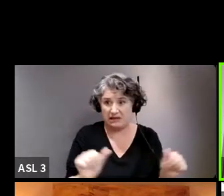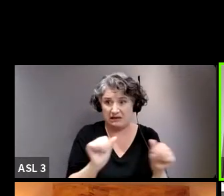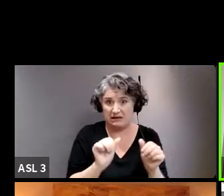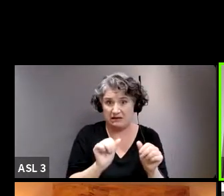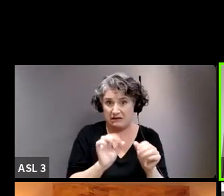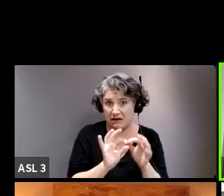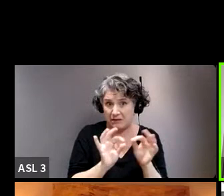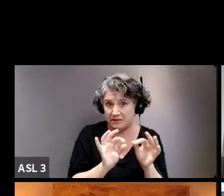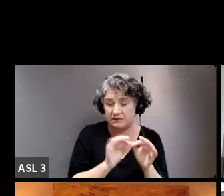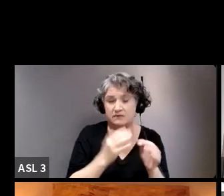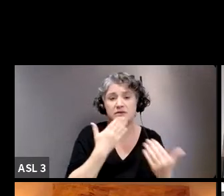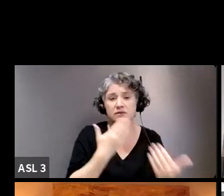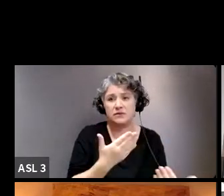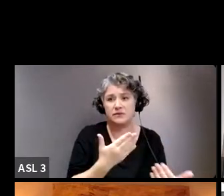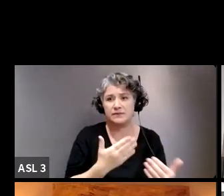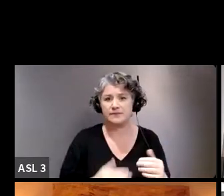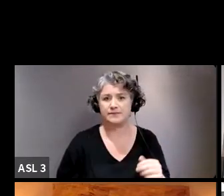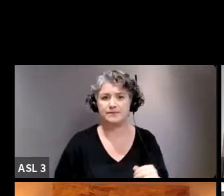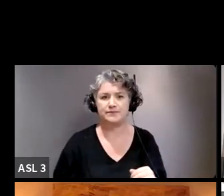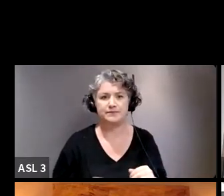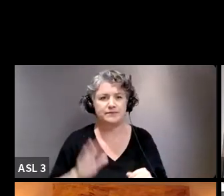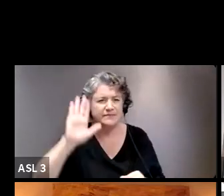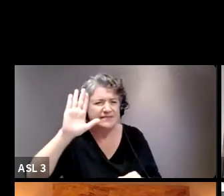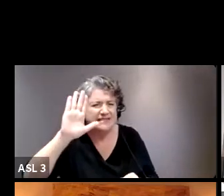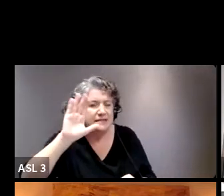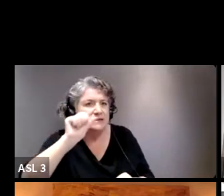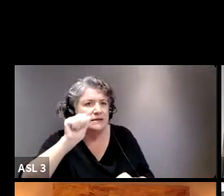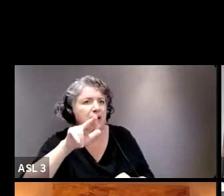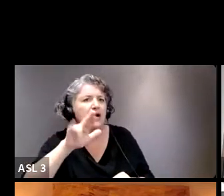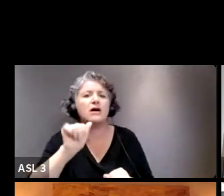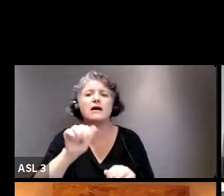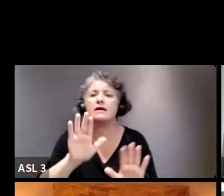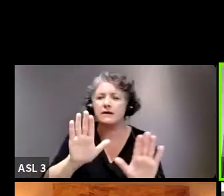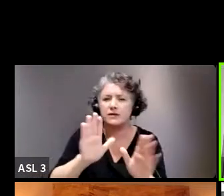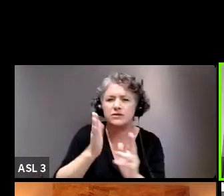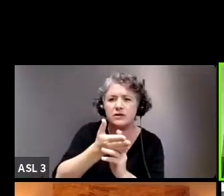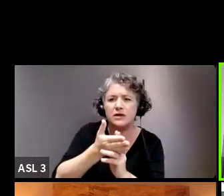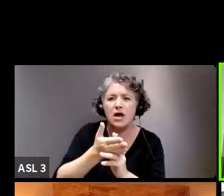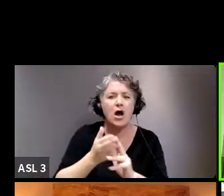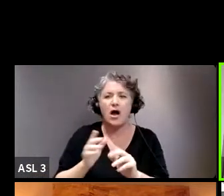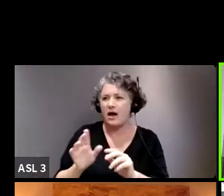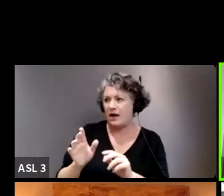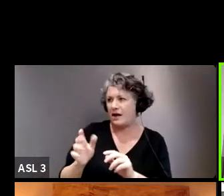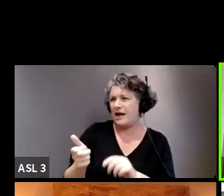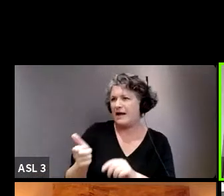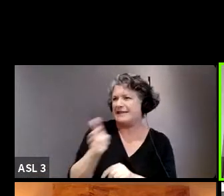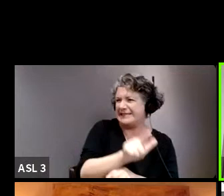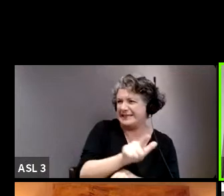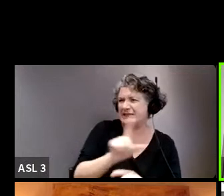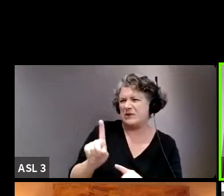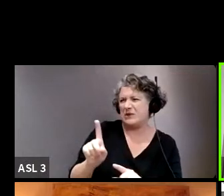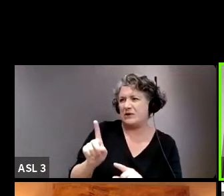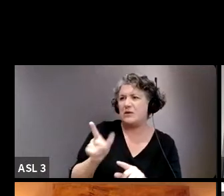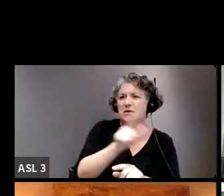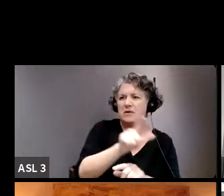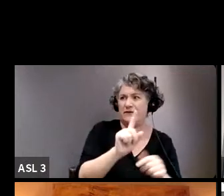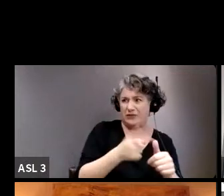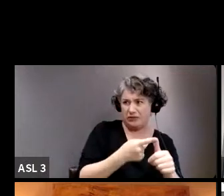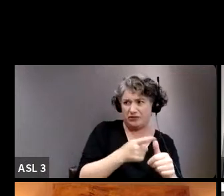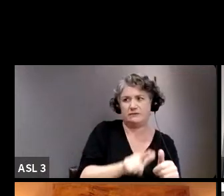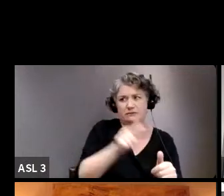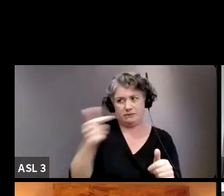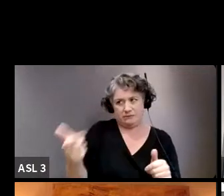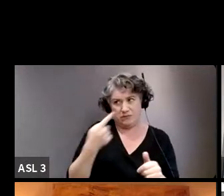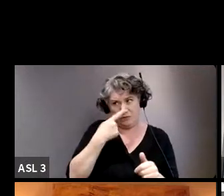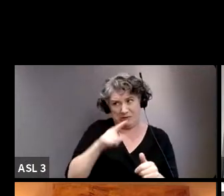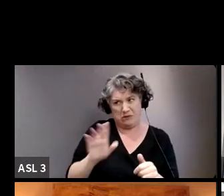thank you i'd like to jump in really quickly so what i meant maybe i've just turned over to the chief so i'll let him speak next